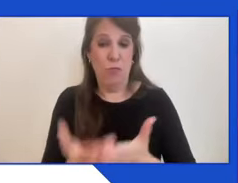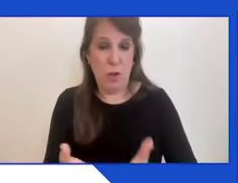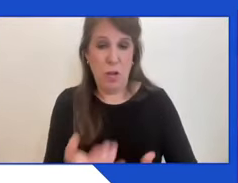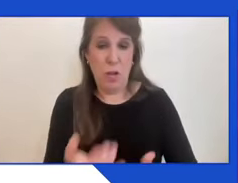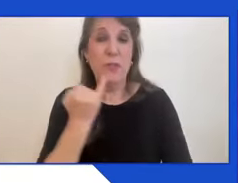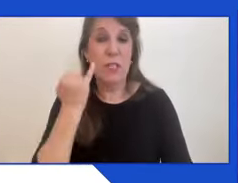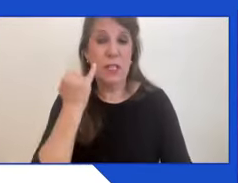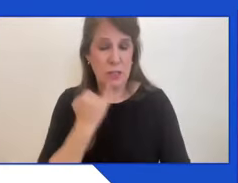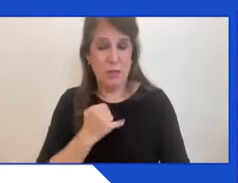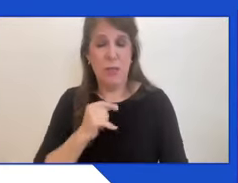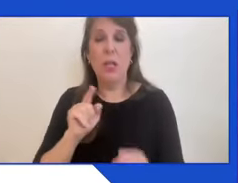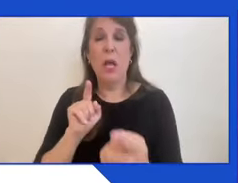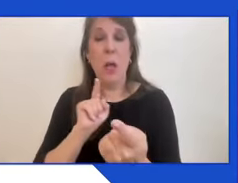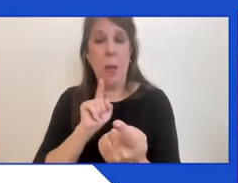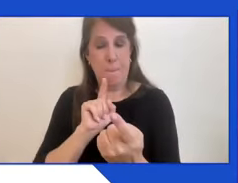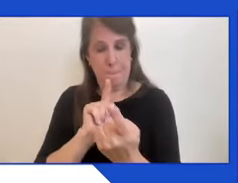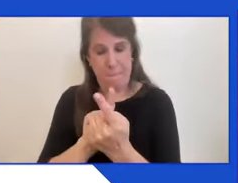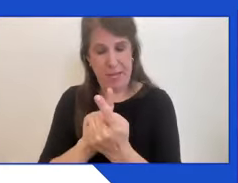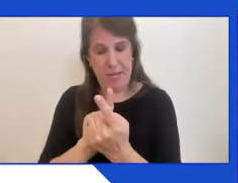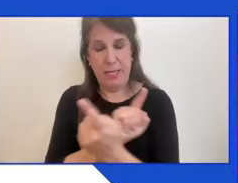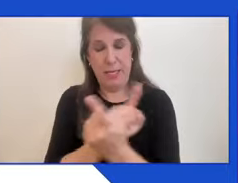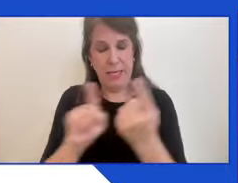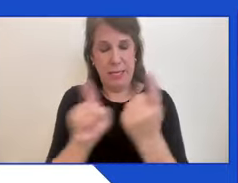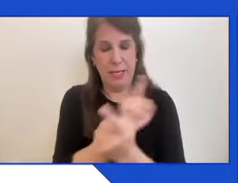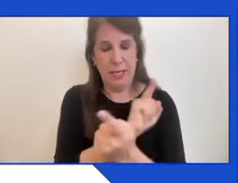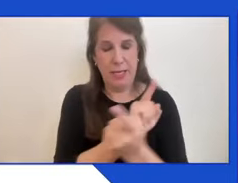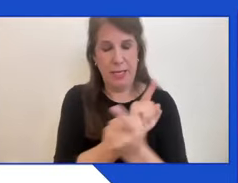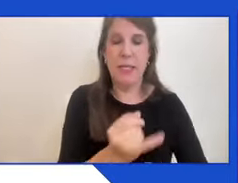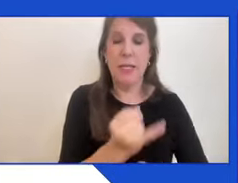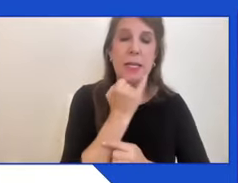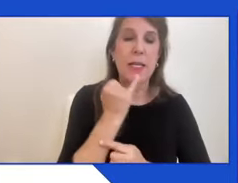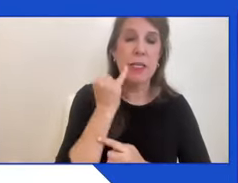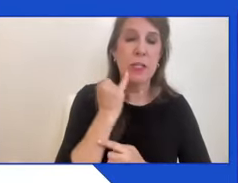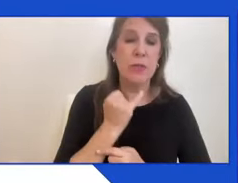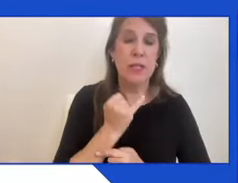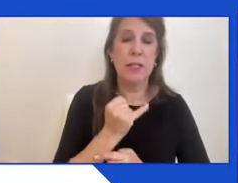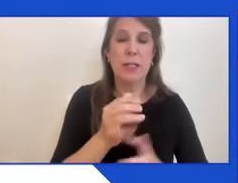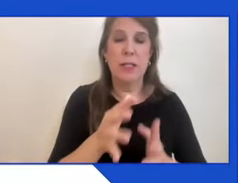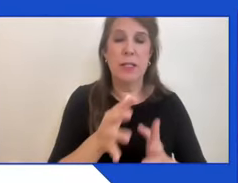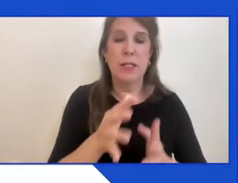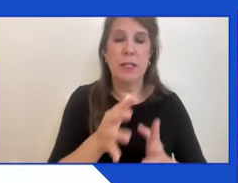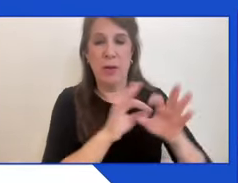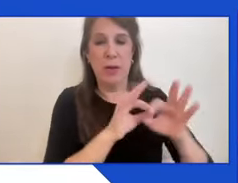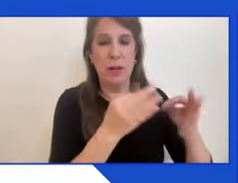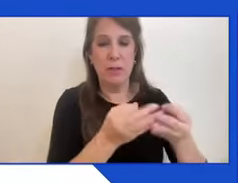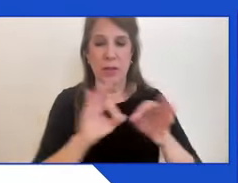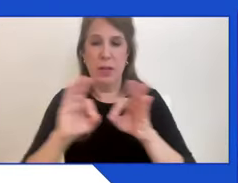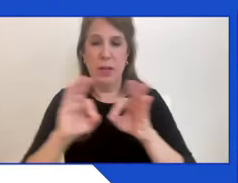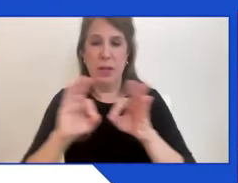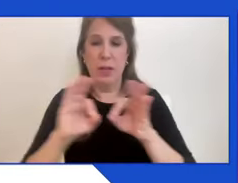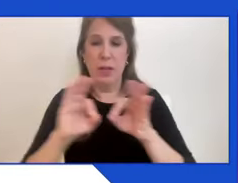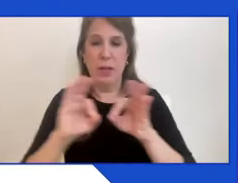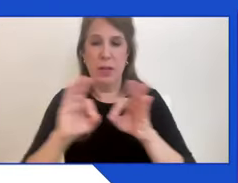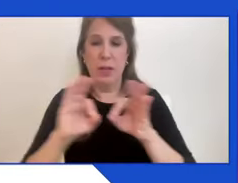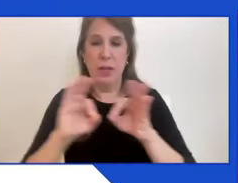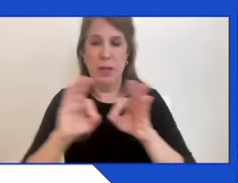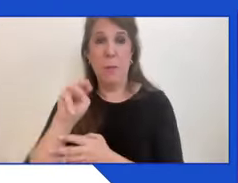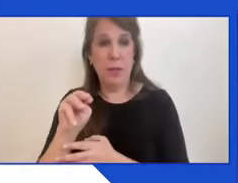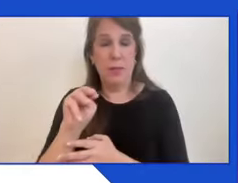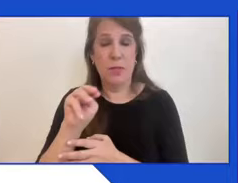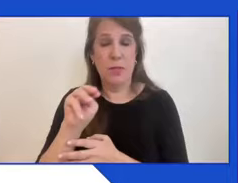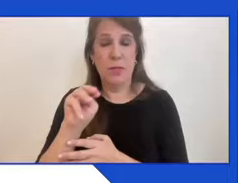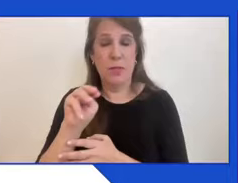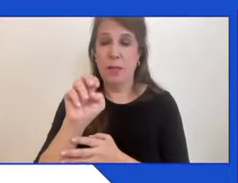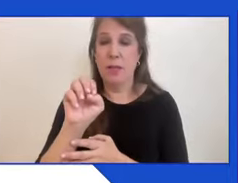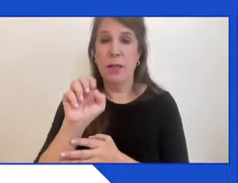with American and Israeli families and sitting across the table from Prime Minister Benjamin Netanyahu,